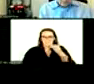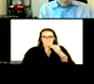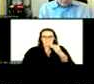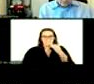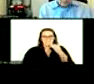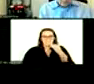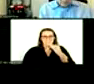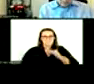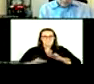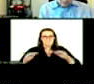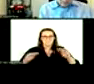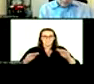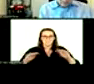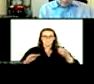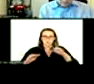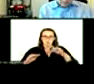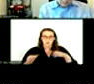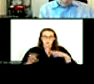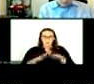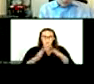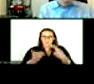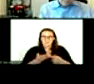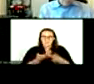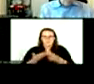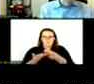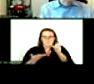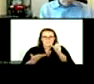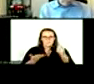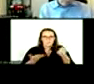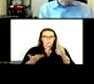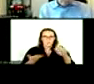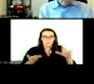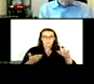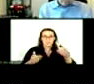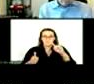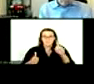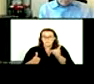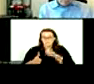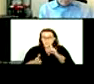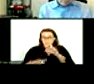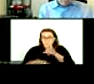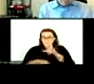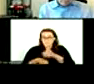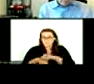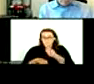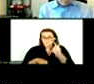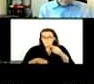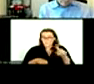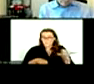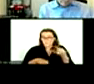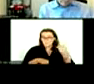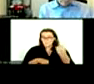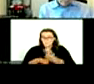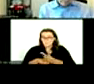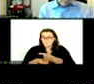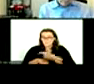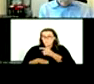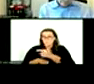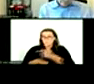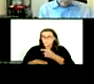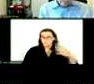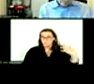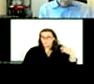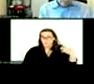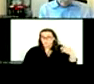hearing on that bill tomorrow morning. It was originally scheduled for the same date in which you, Chairman Mendelson, are holding